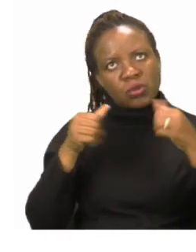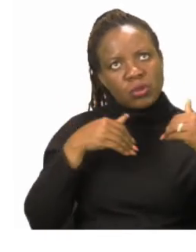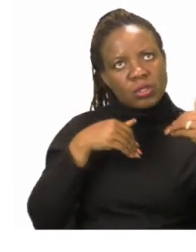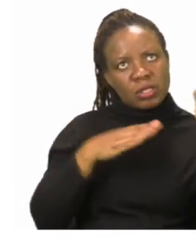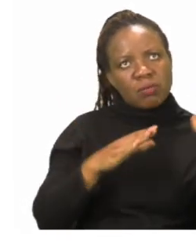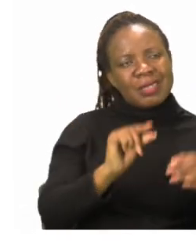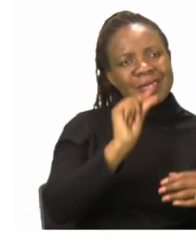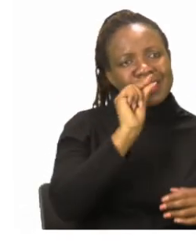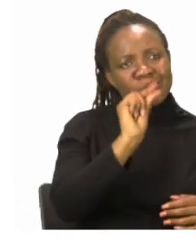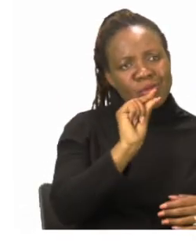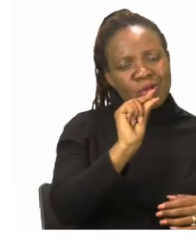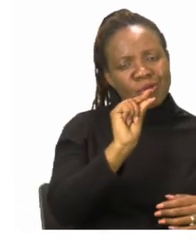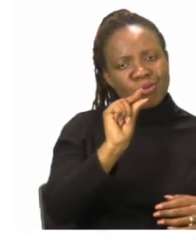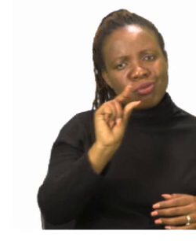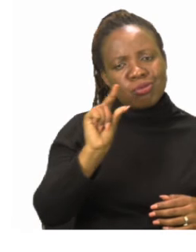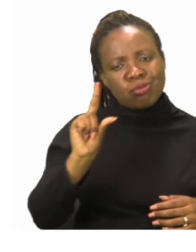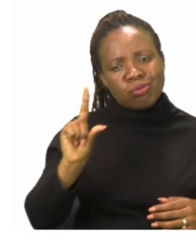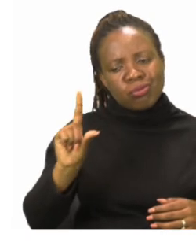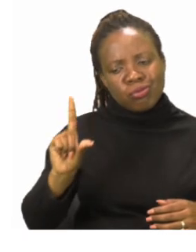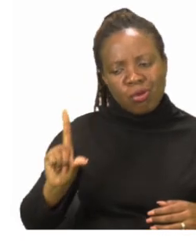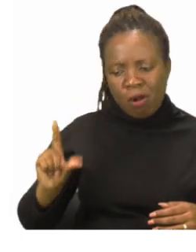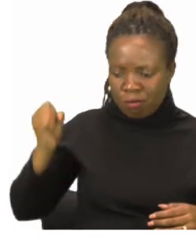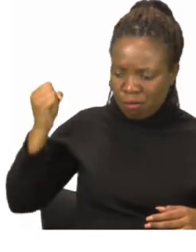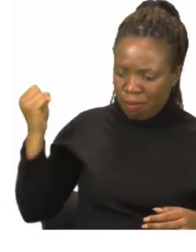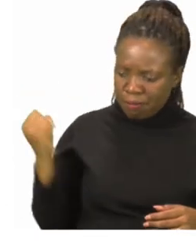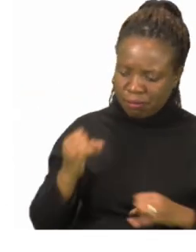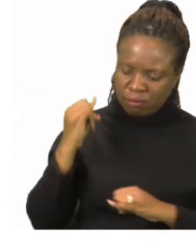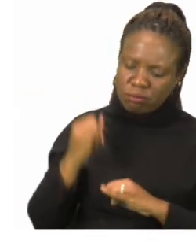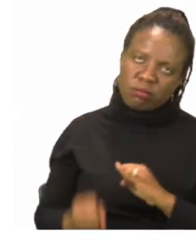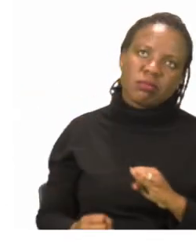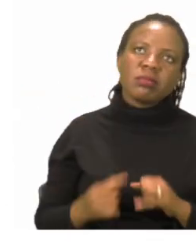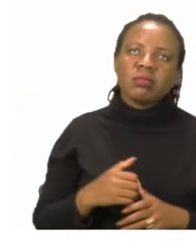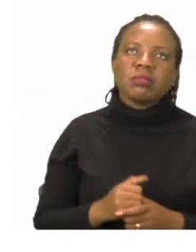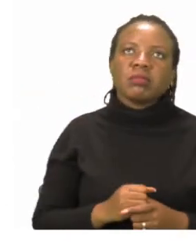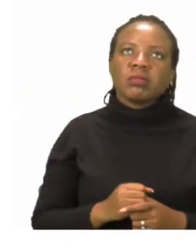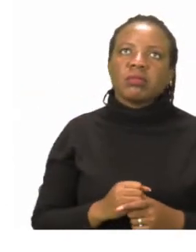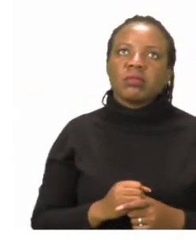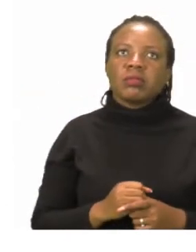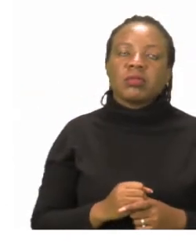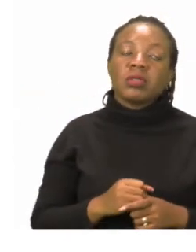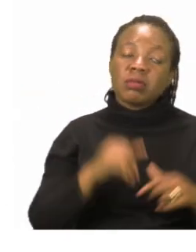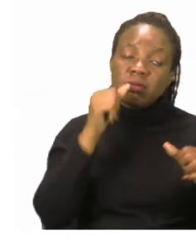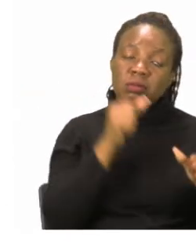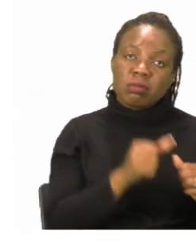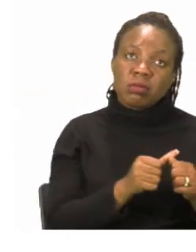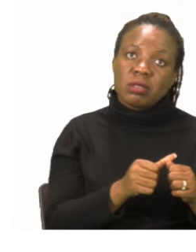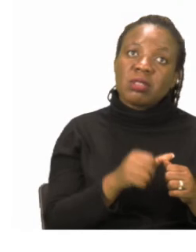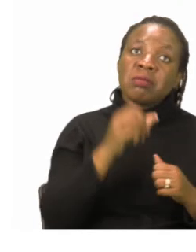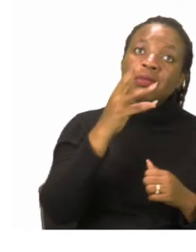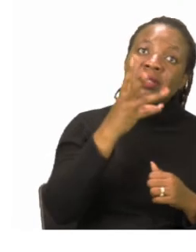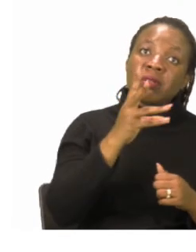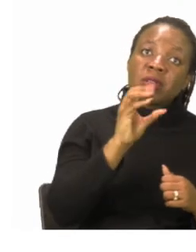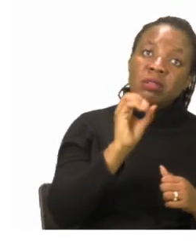the biggest number. Remember, grade 2s, we said the number 60 is your